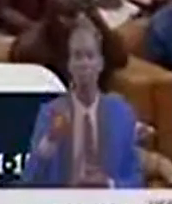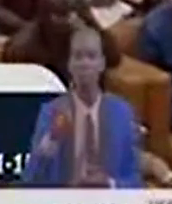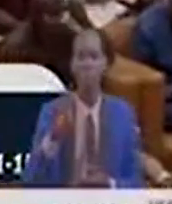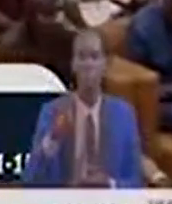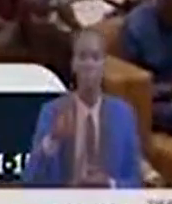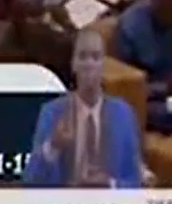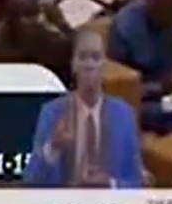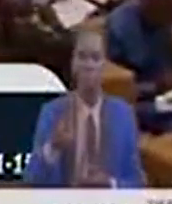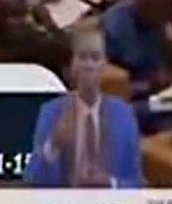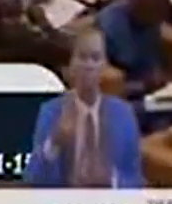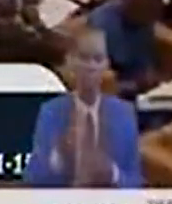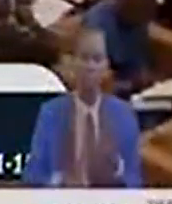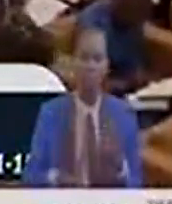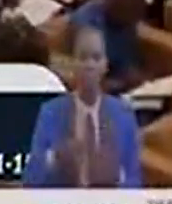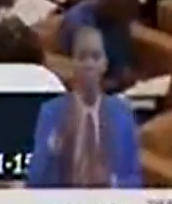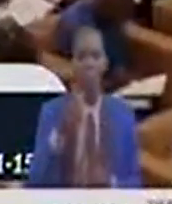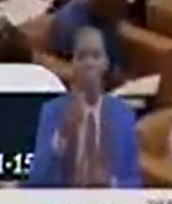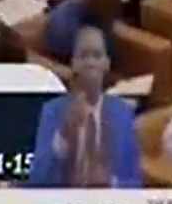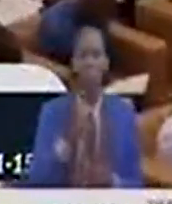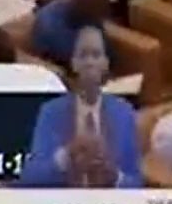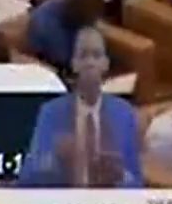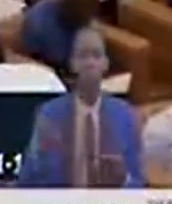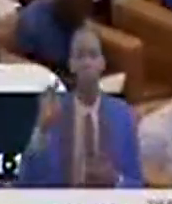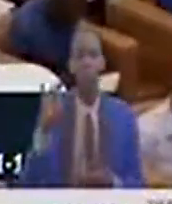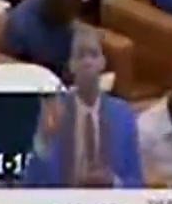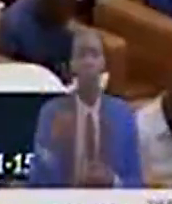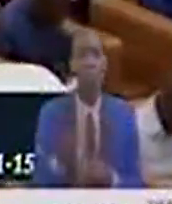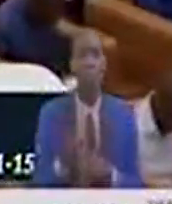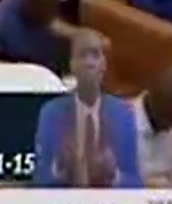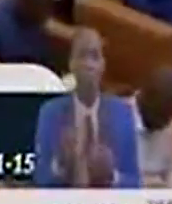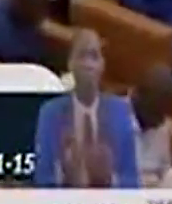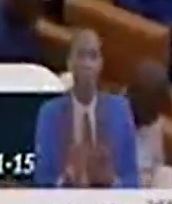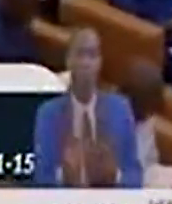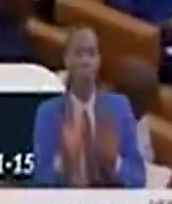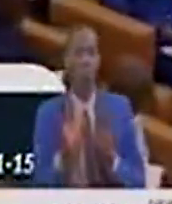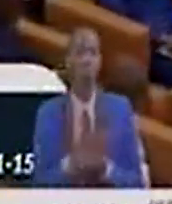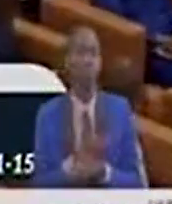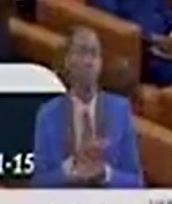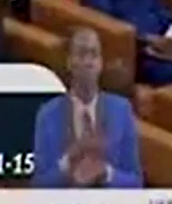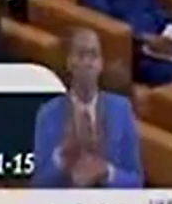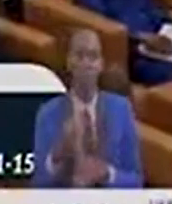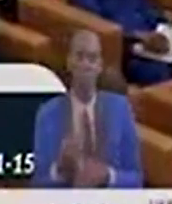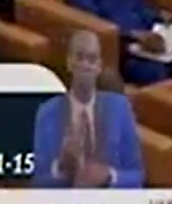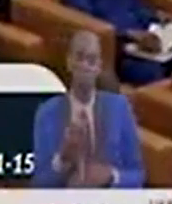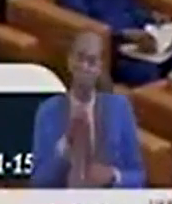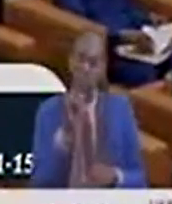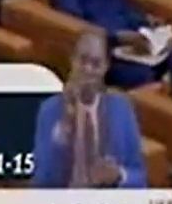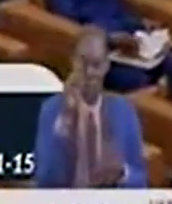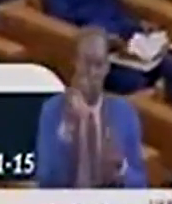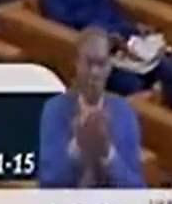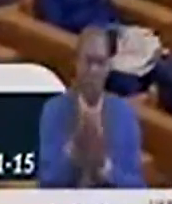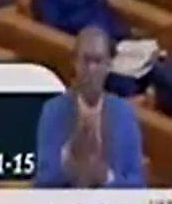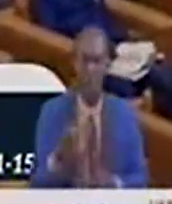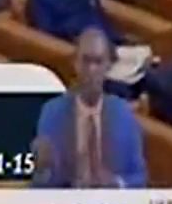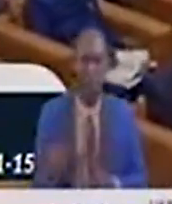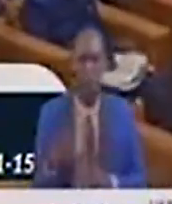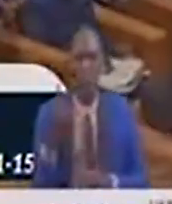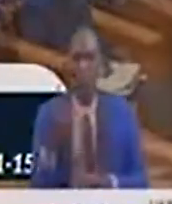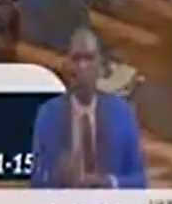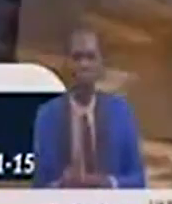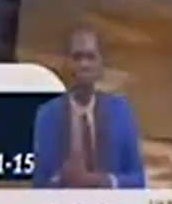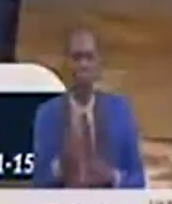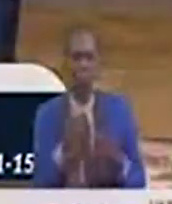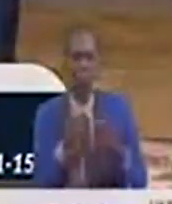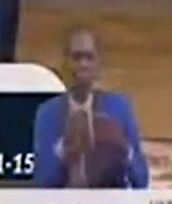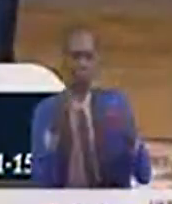chapter 21, verse 8. For the fearful, the unbelieving, the abominable,